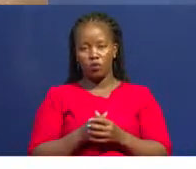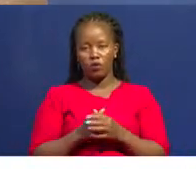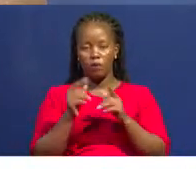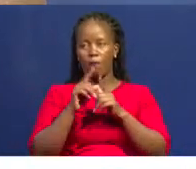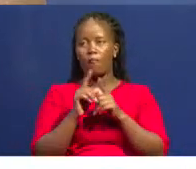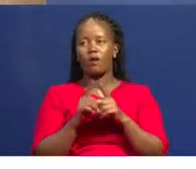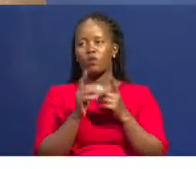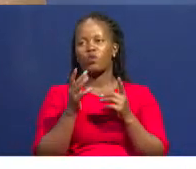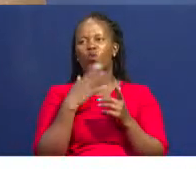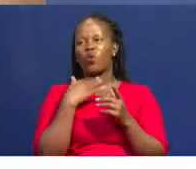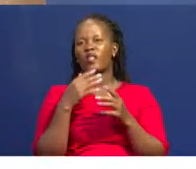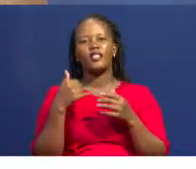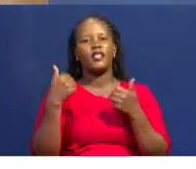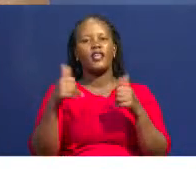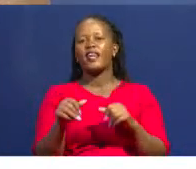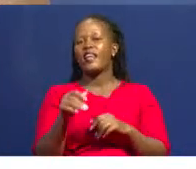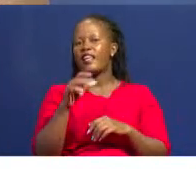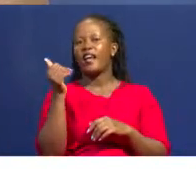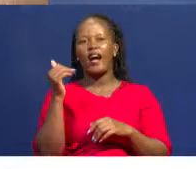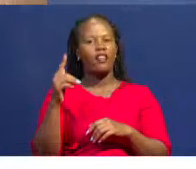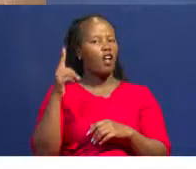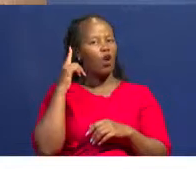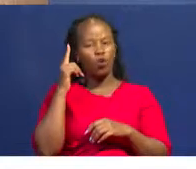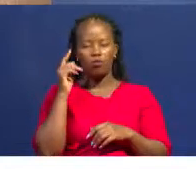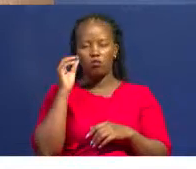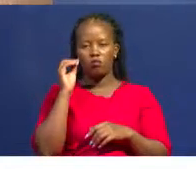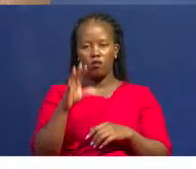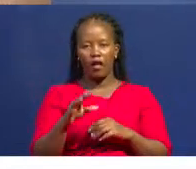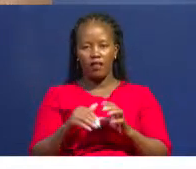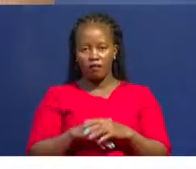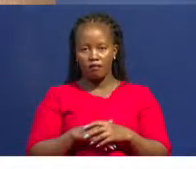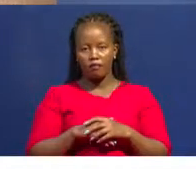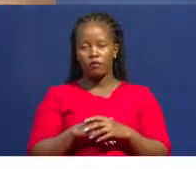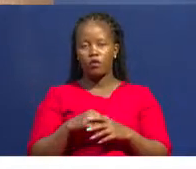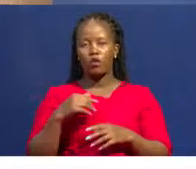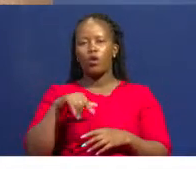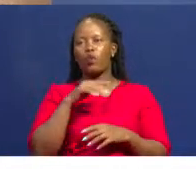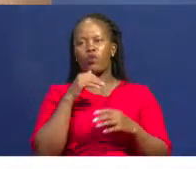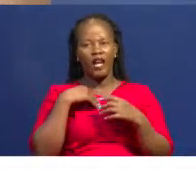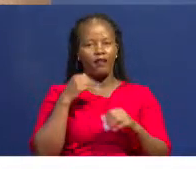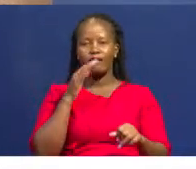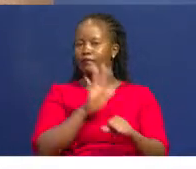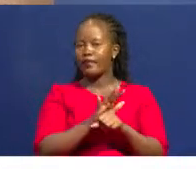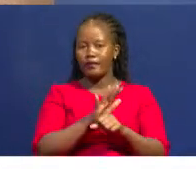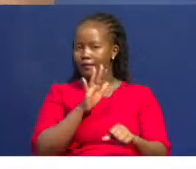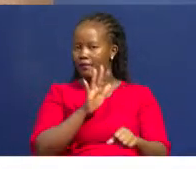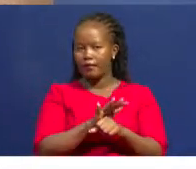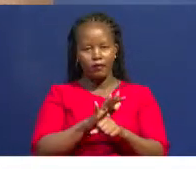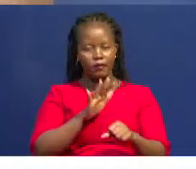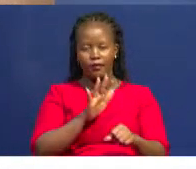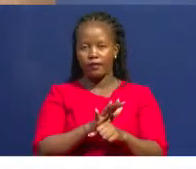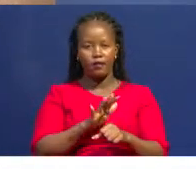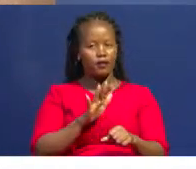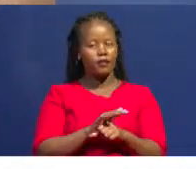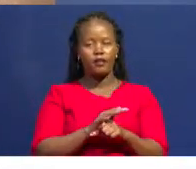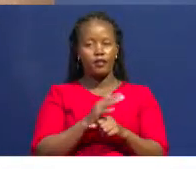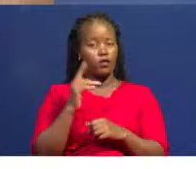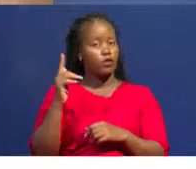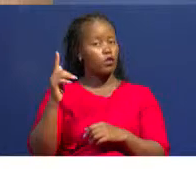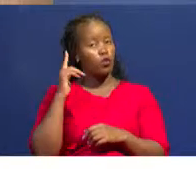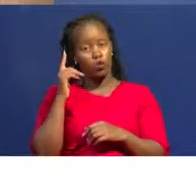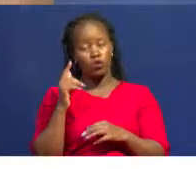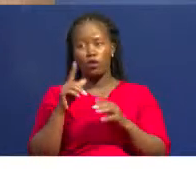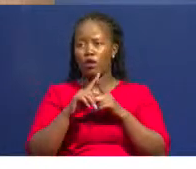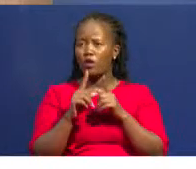any other law. We have so many, and these laws, some of these laws, and in fact, I